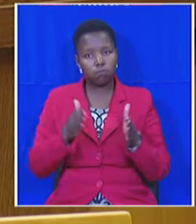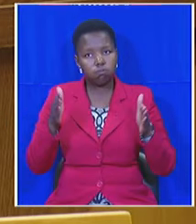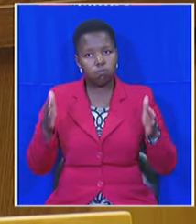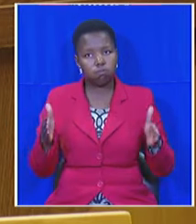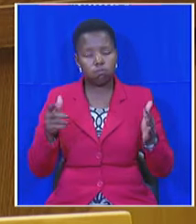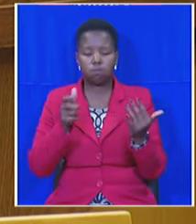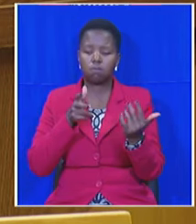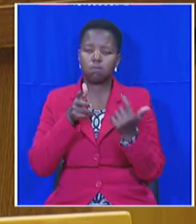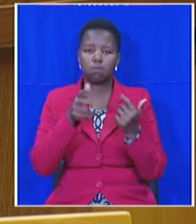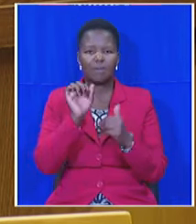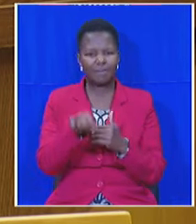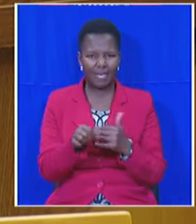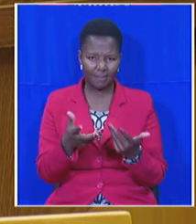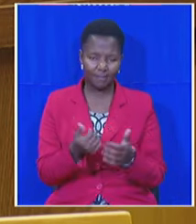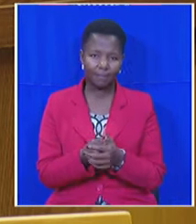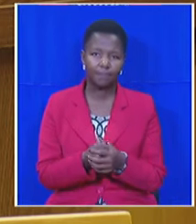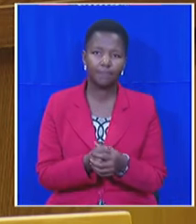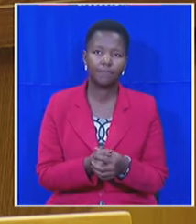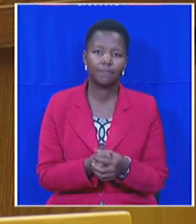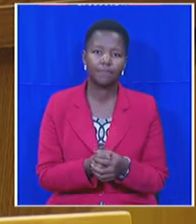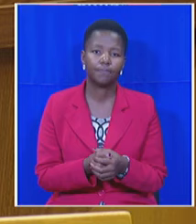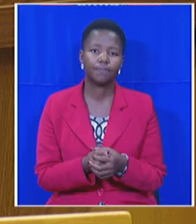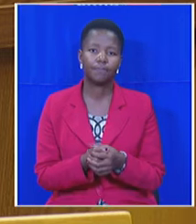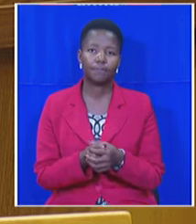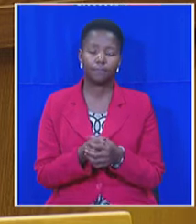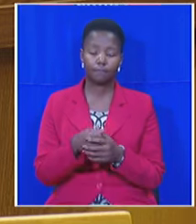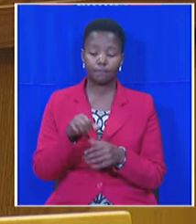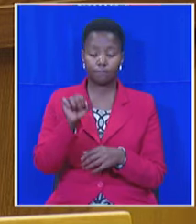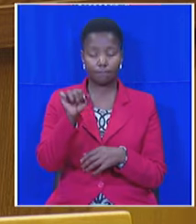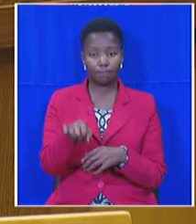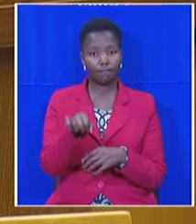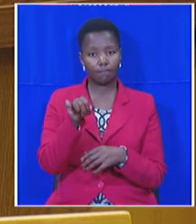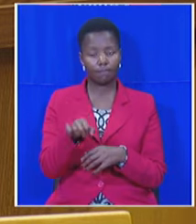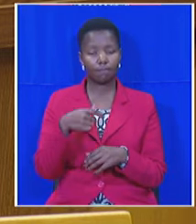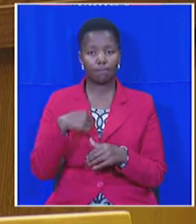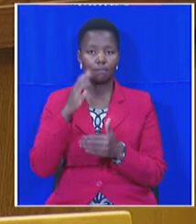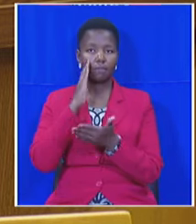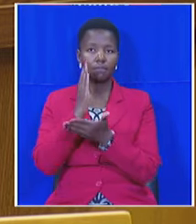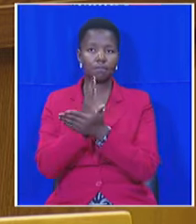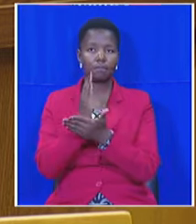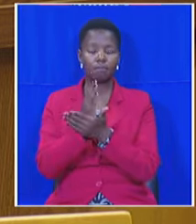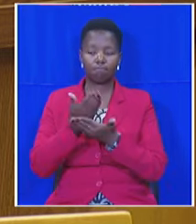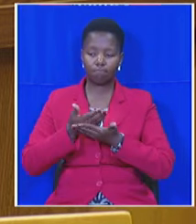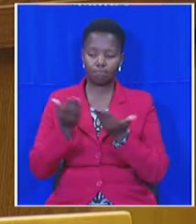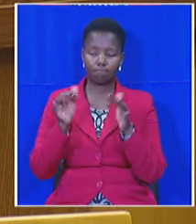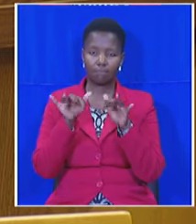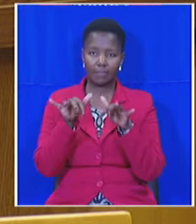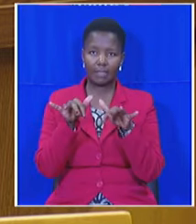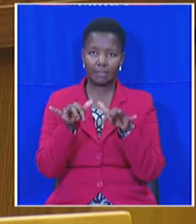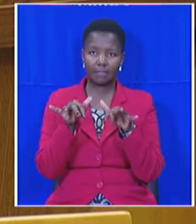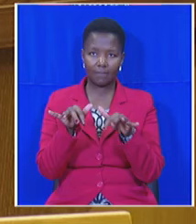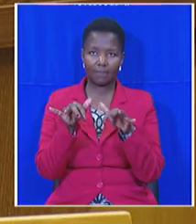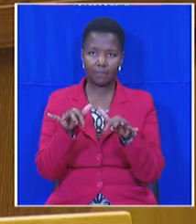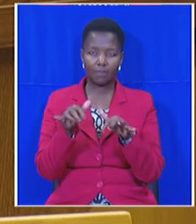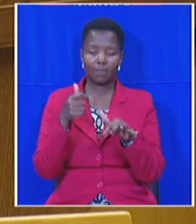to be accessed by everybody else. Indeed, we also want to assure our communities there that we